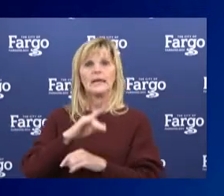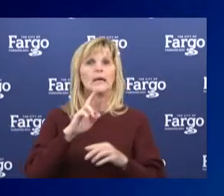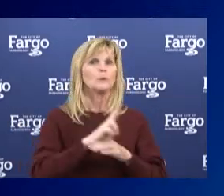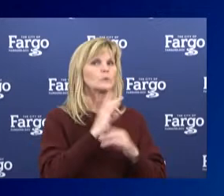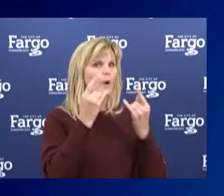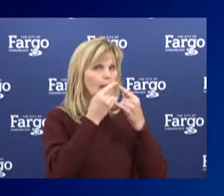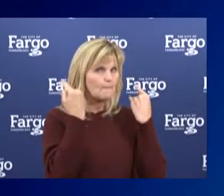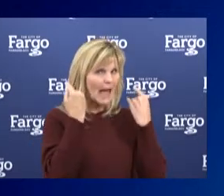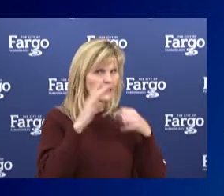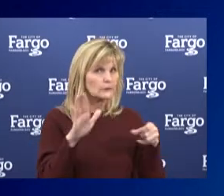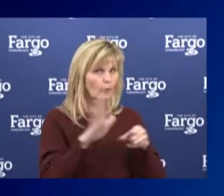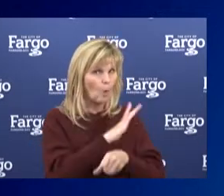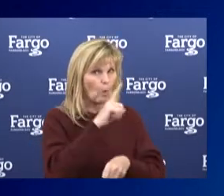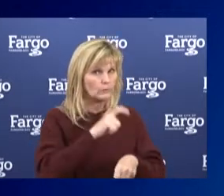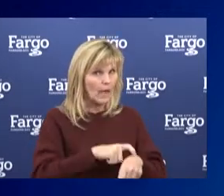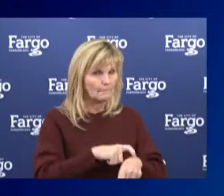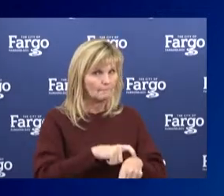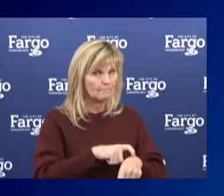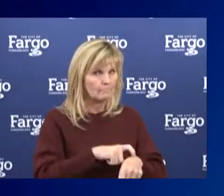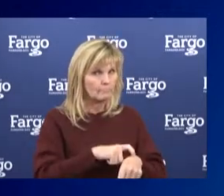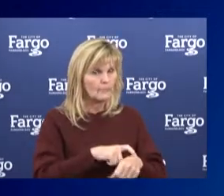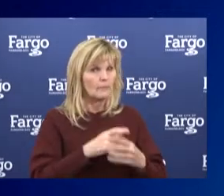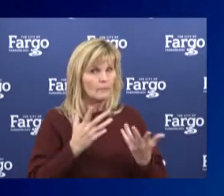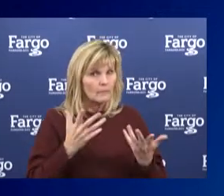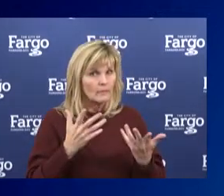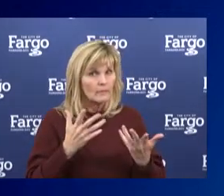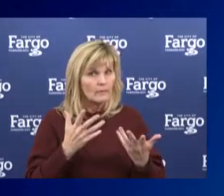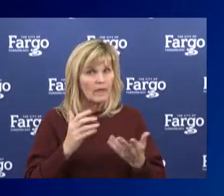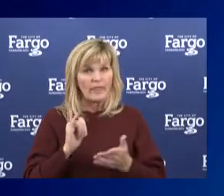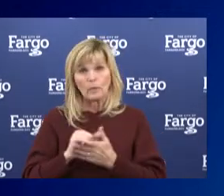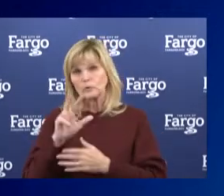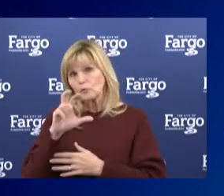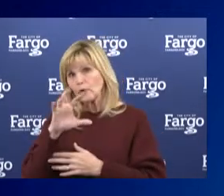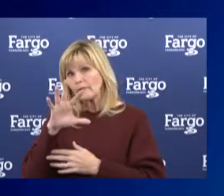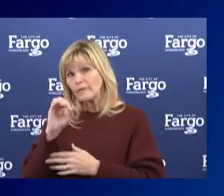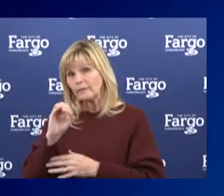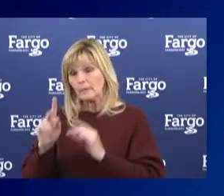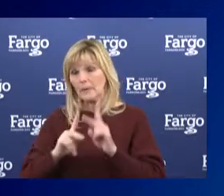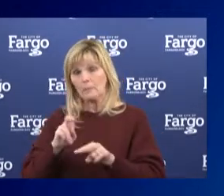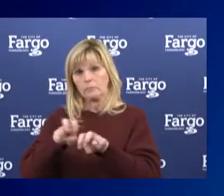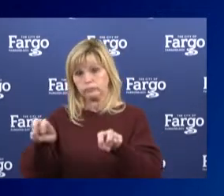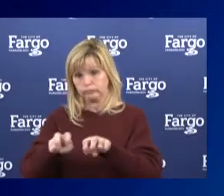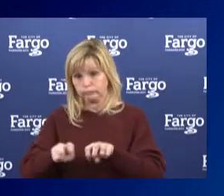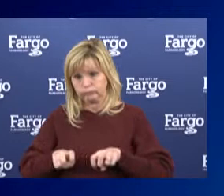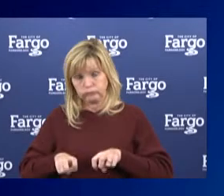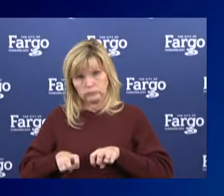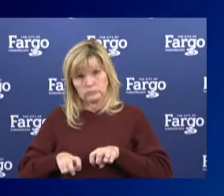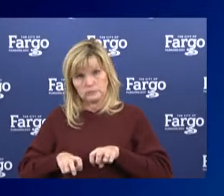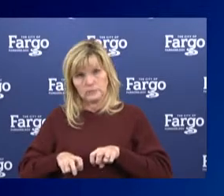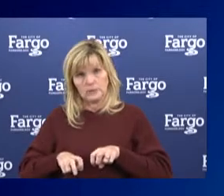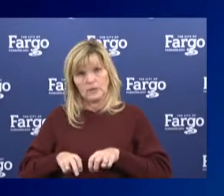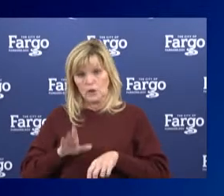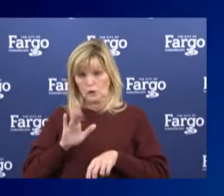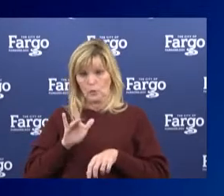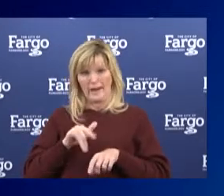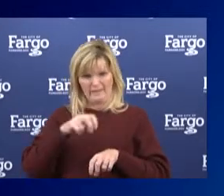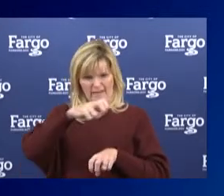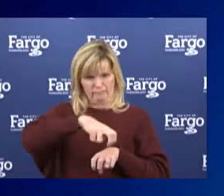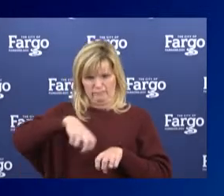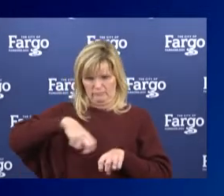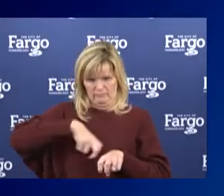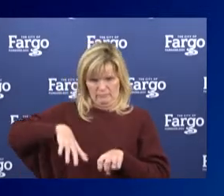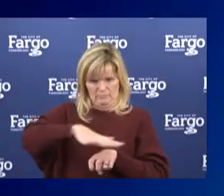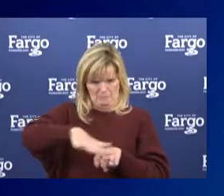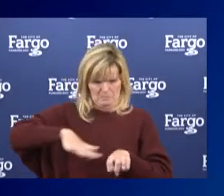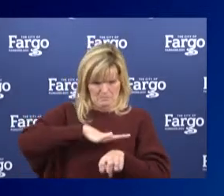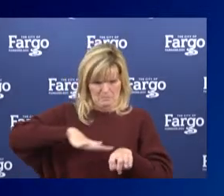time. And this was after a follow-up of 350 passengers on that plane, 25 who were seated right around him,